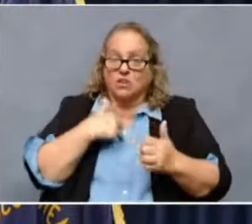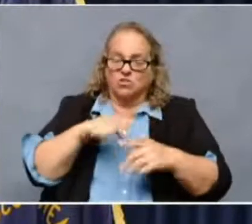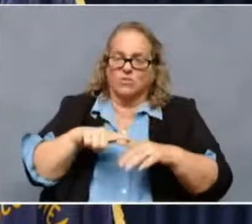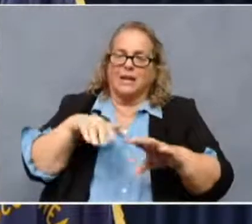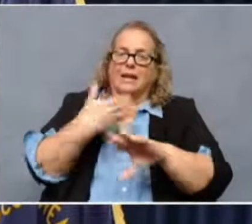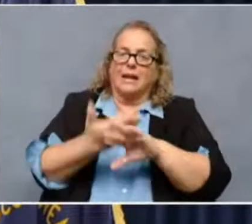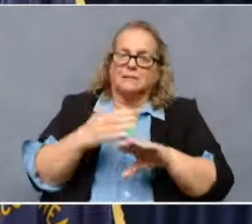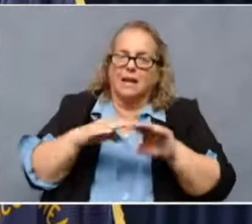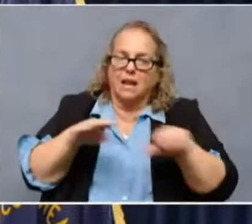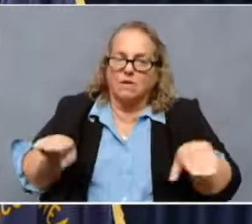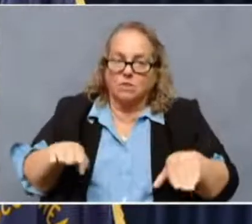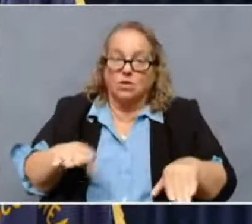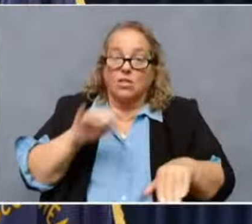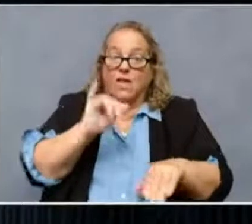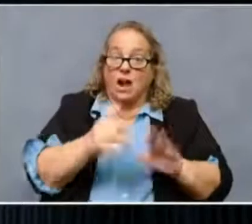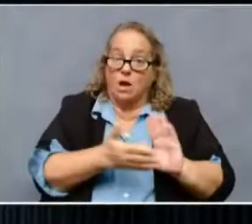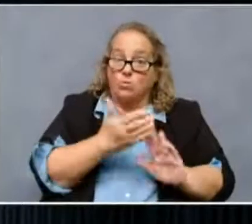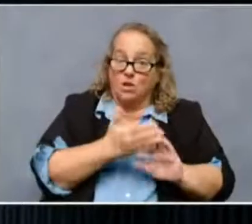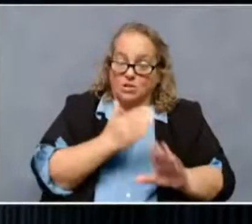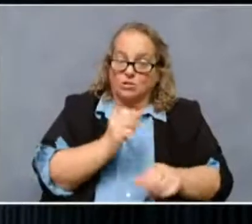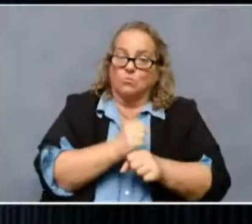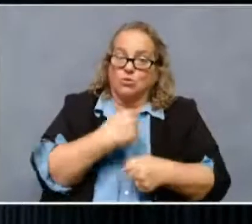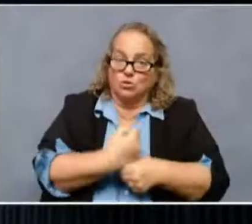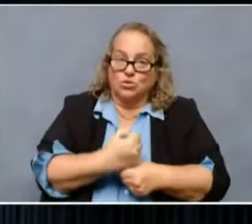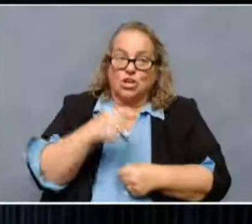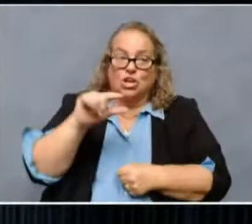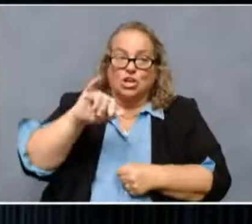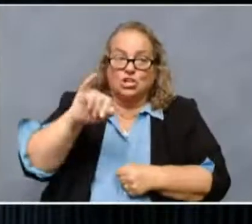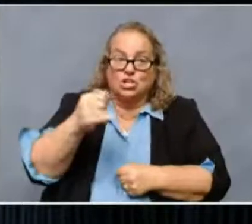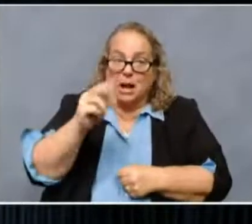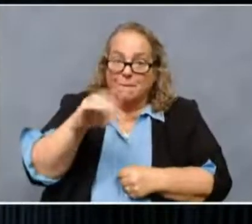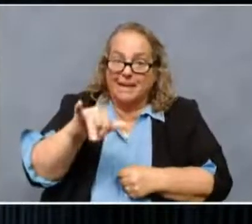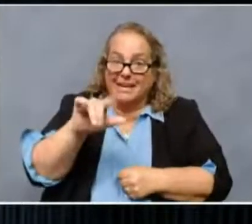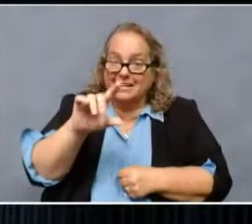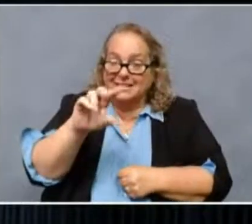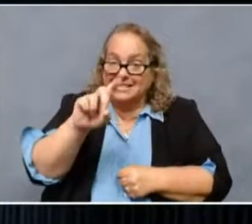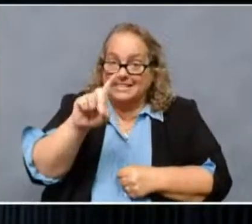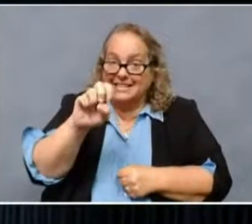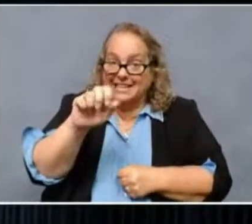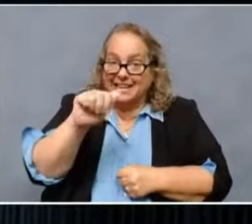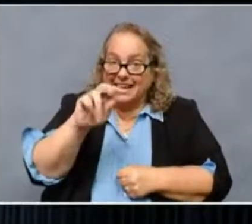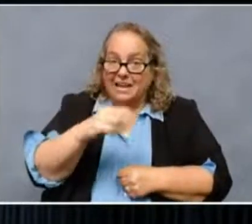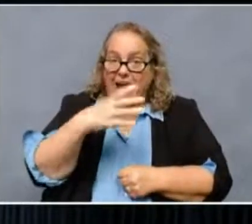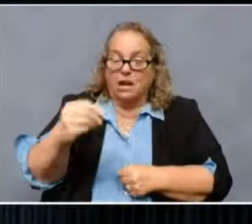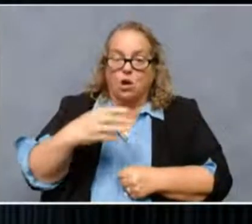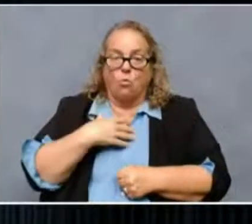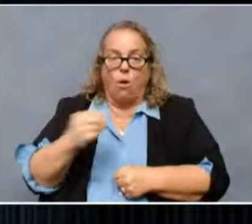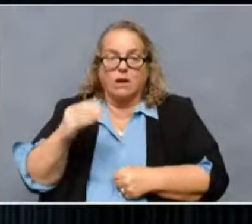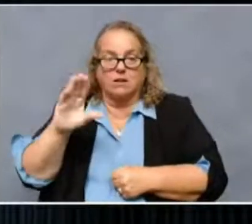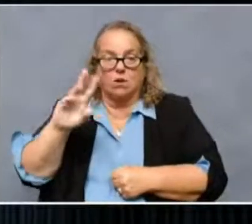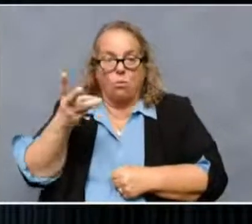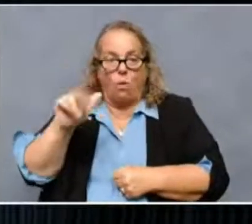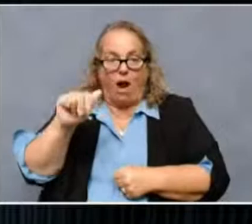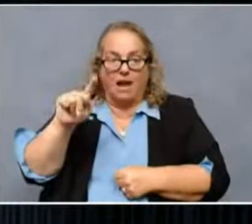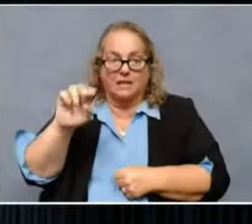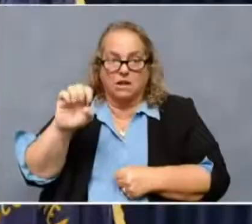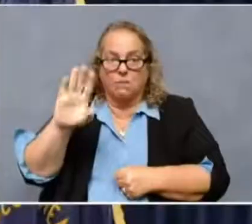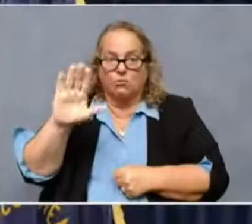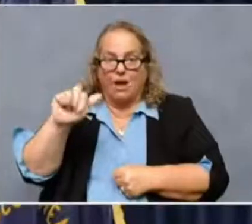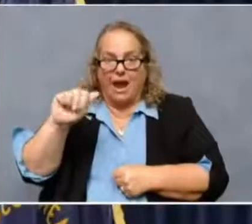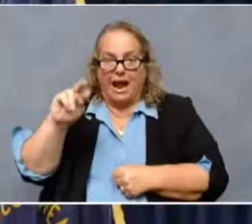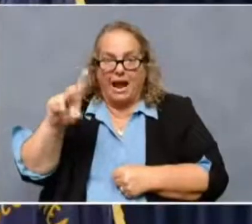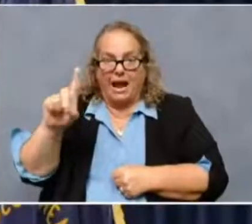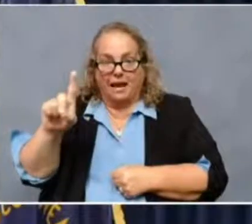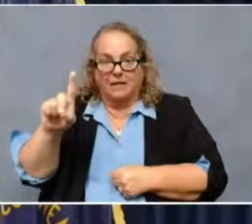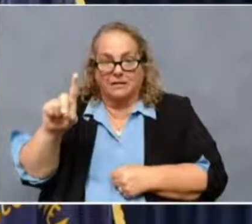Jimmy Dean and white brand bacon and is expected to open by late 2023. So not only will it be a